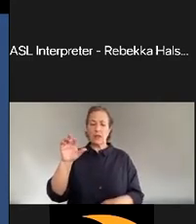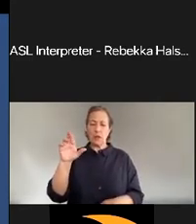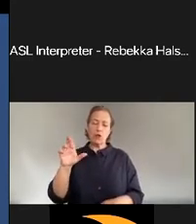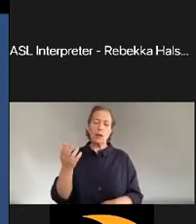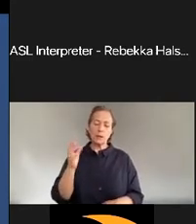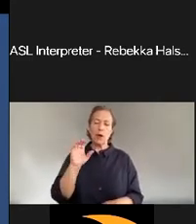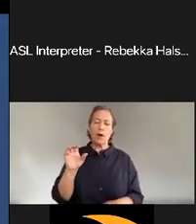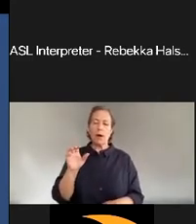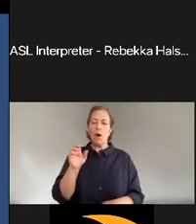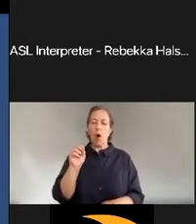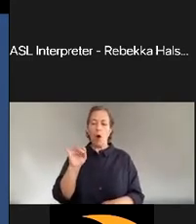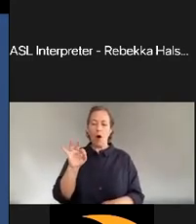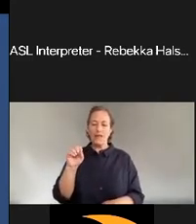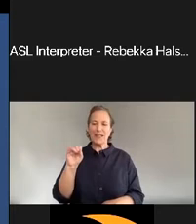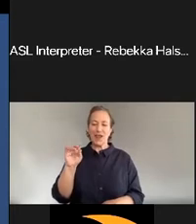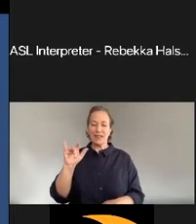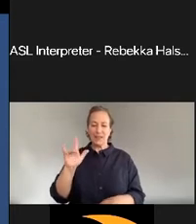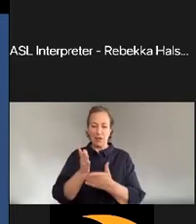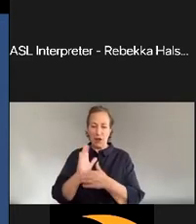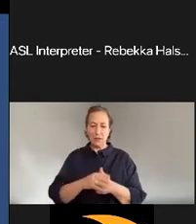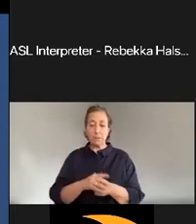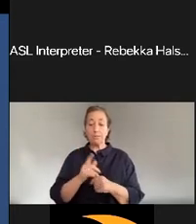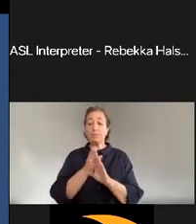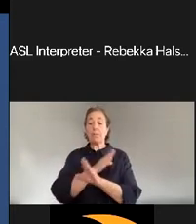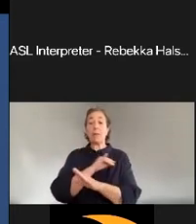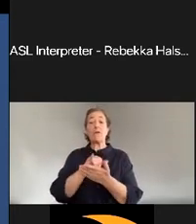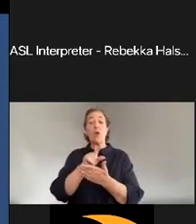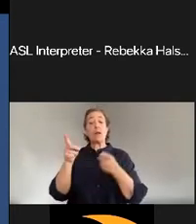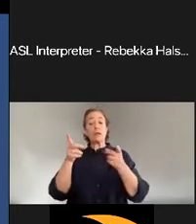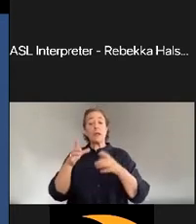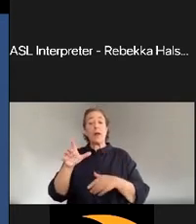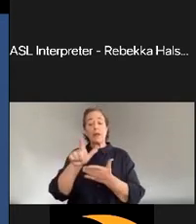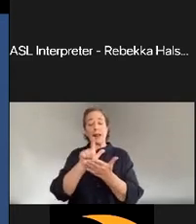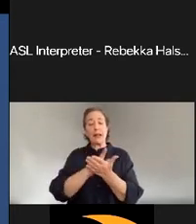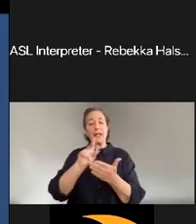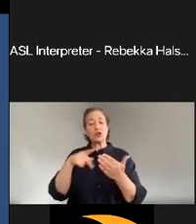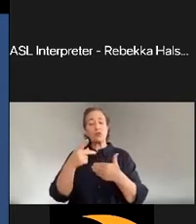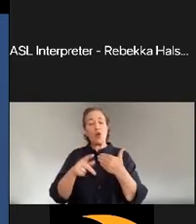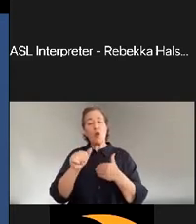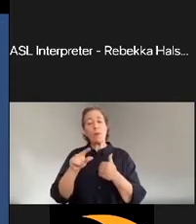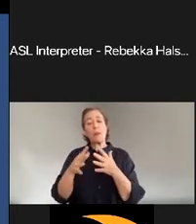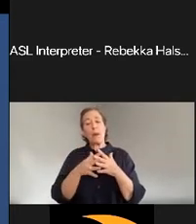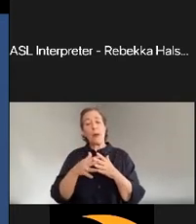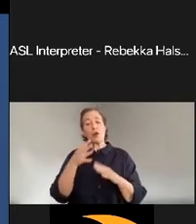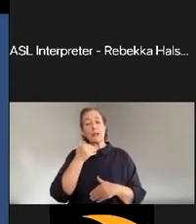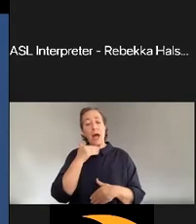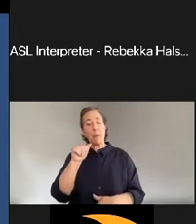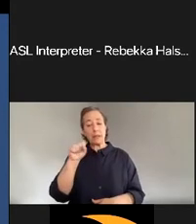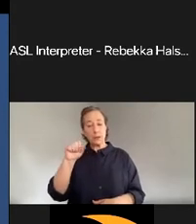as OCR. Prior to joining OCR, she directed the litigation program at the American Diabetes